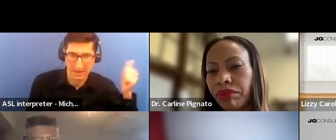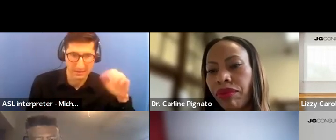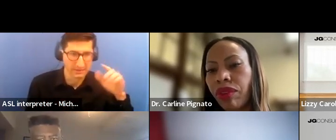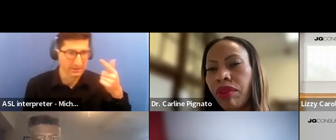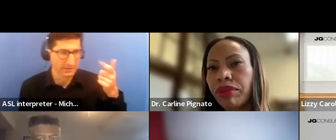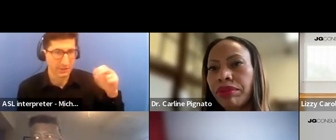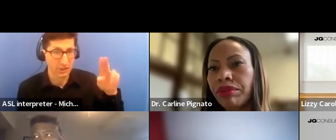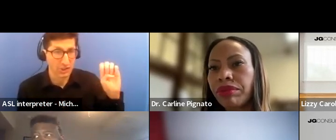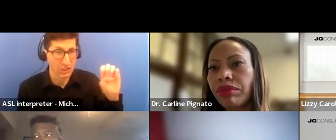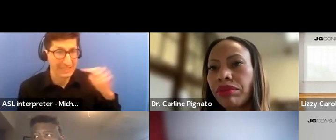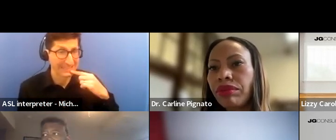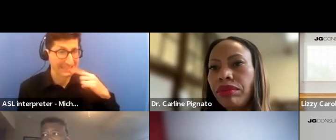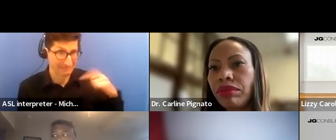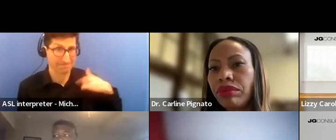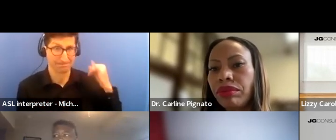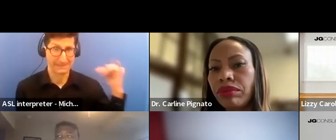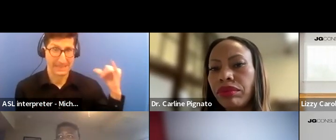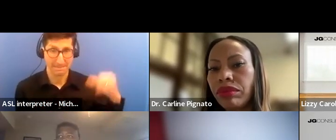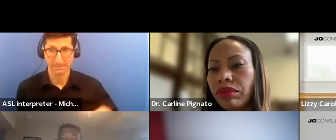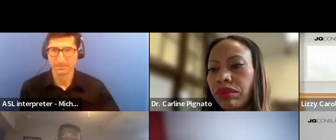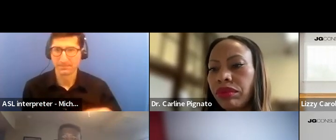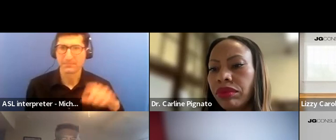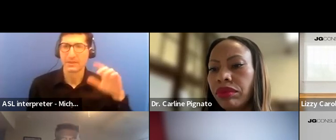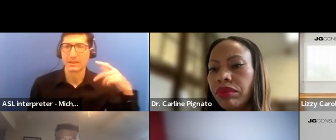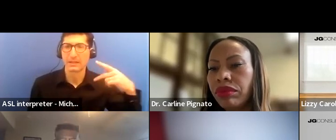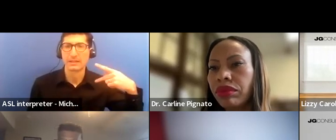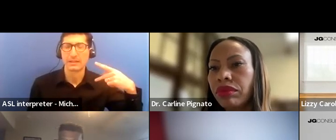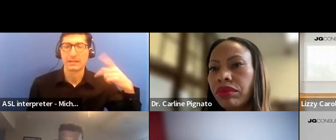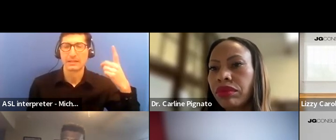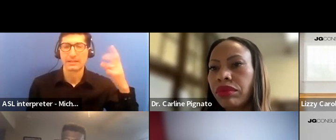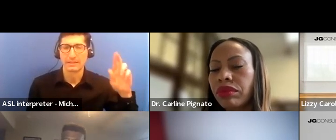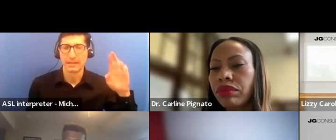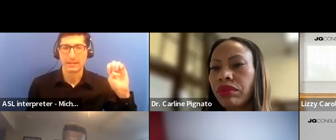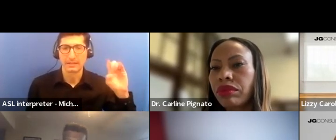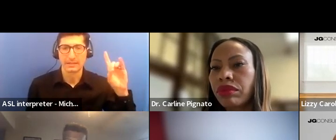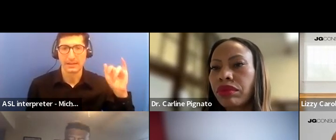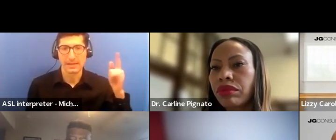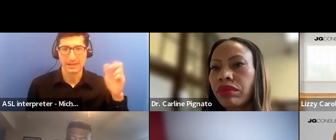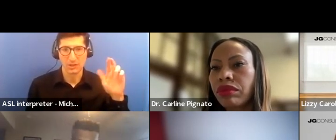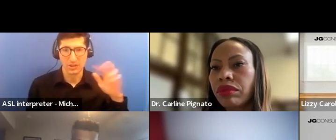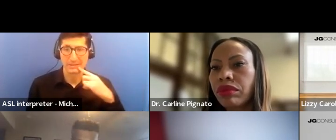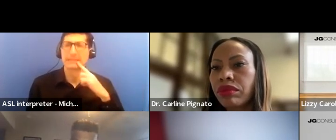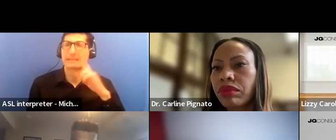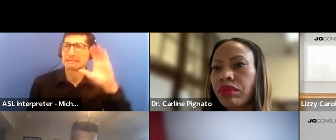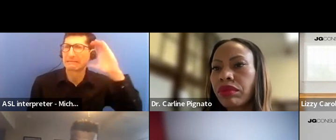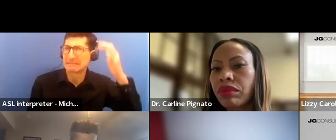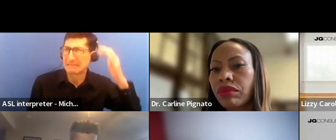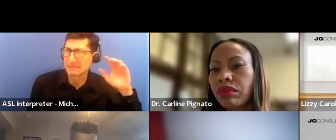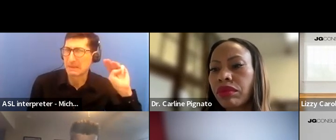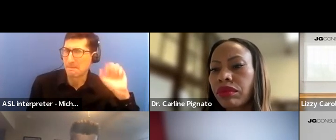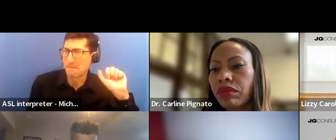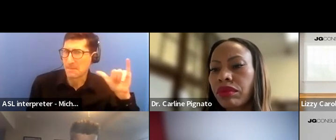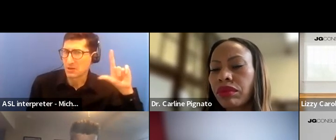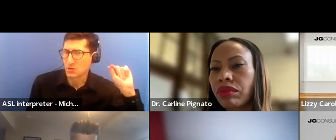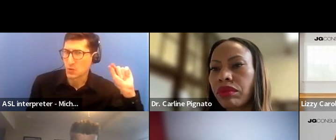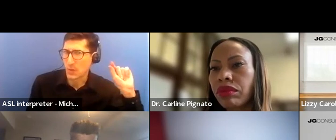okay. All right, so we have a handful of folks for whom the 20th is better. Let's then take this offline now that we know the